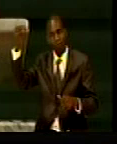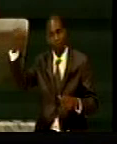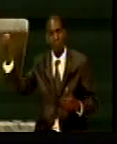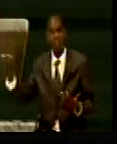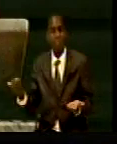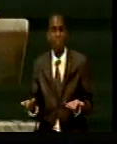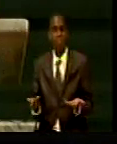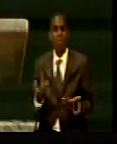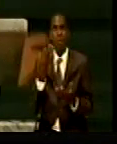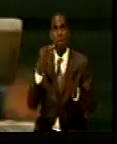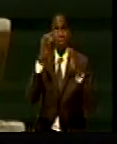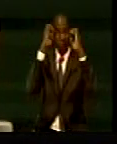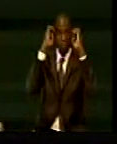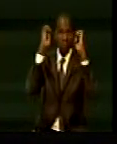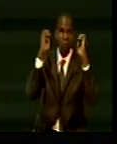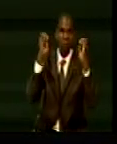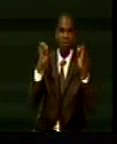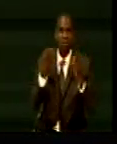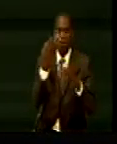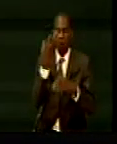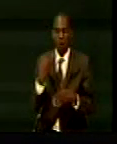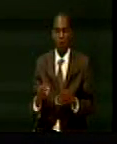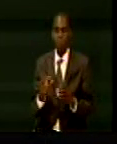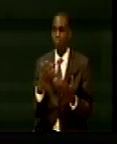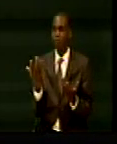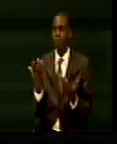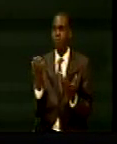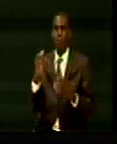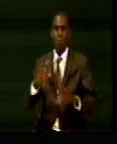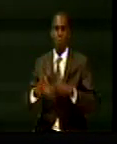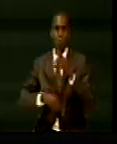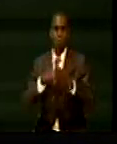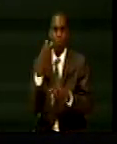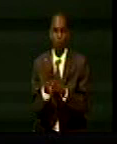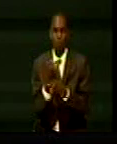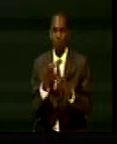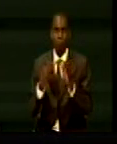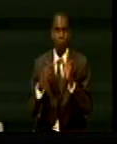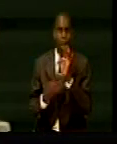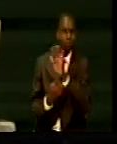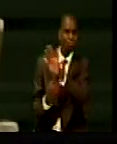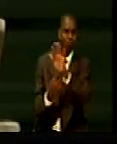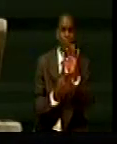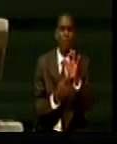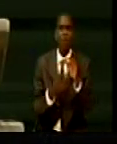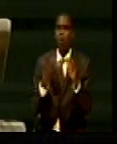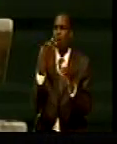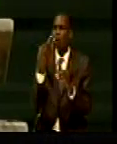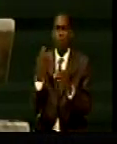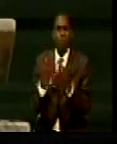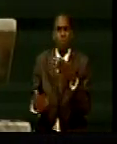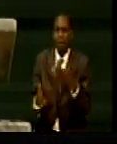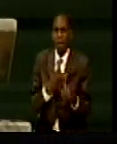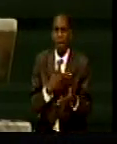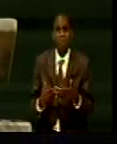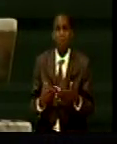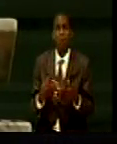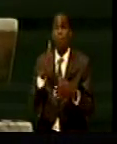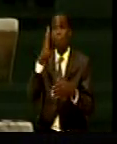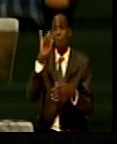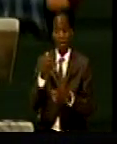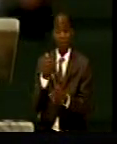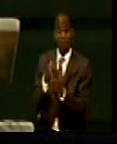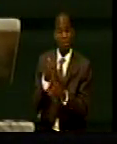of education, of civilization, of traditional religion, whatever, by himself, he couldn't make